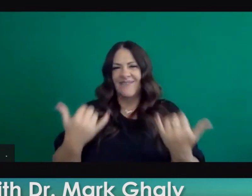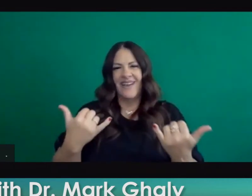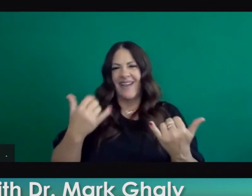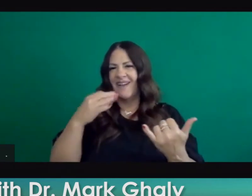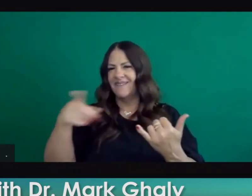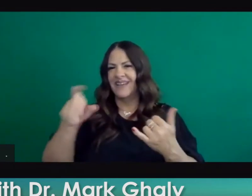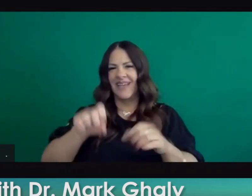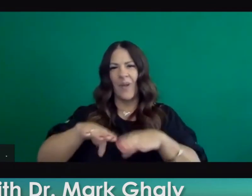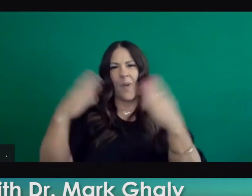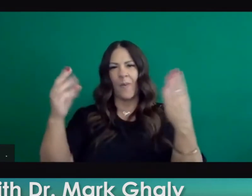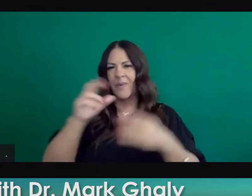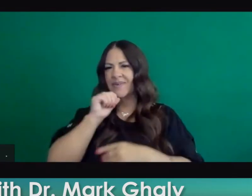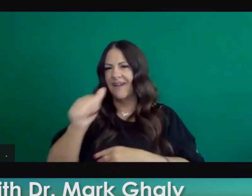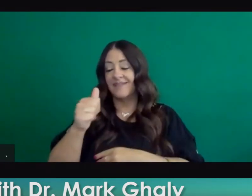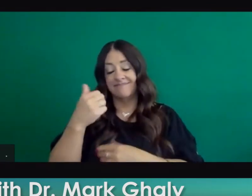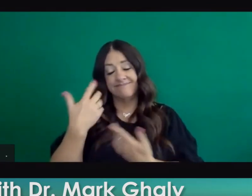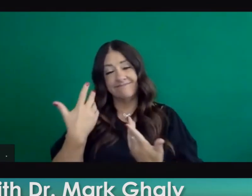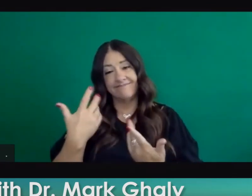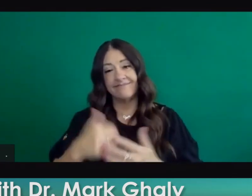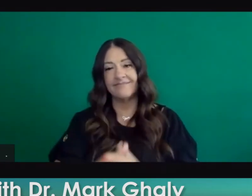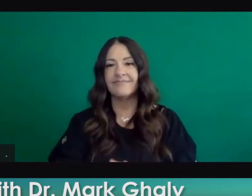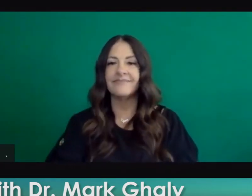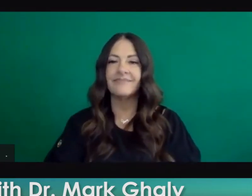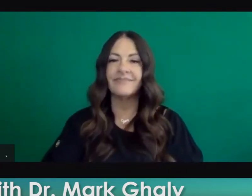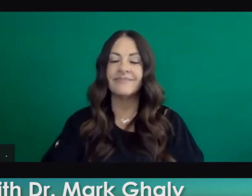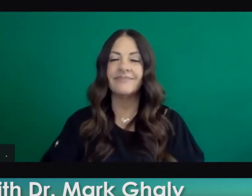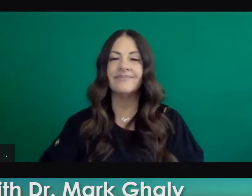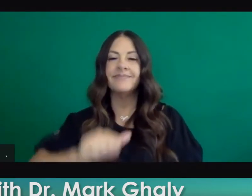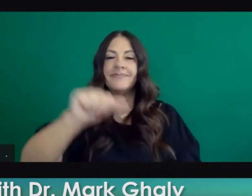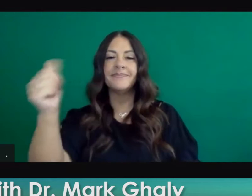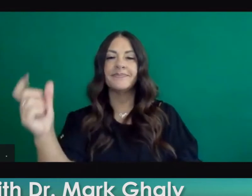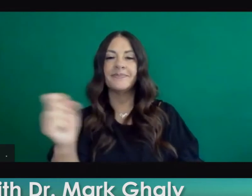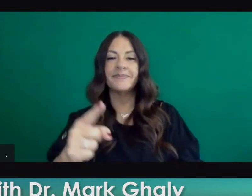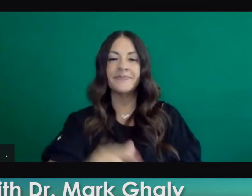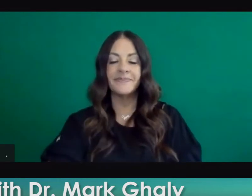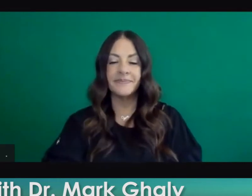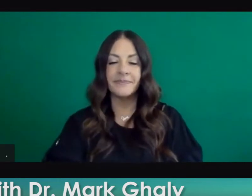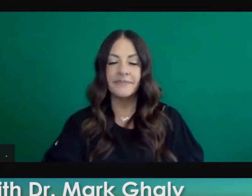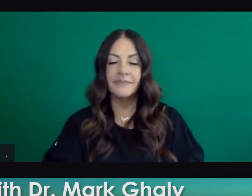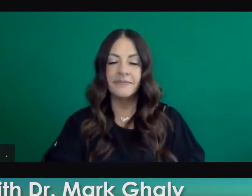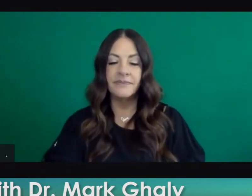time. Patrick Healy, NBC Los Angeles.